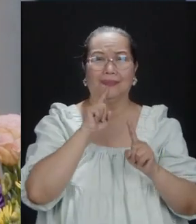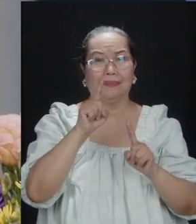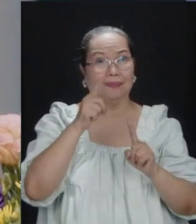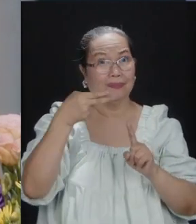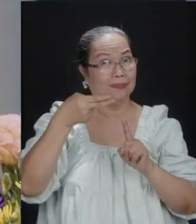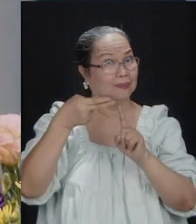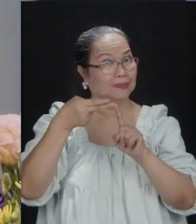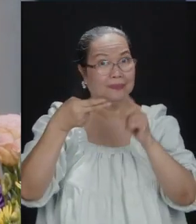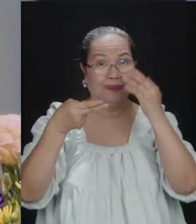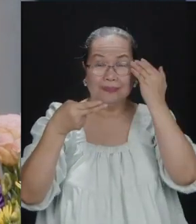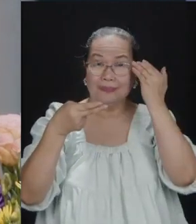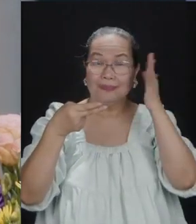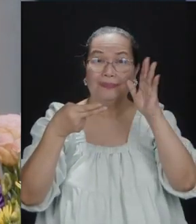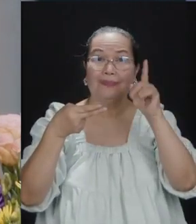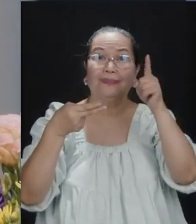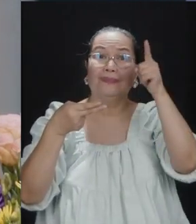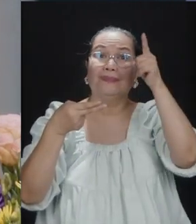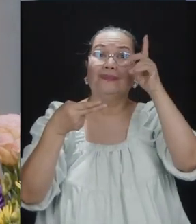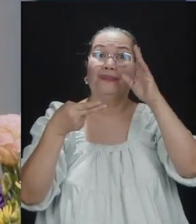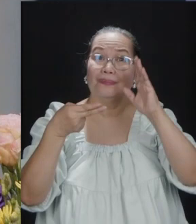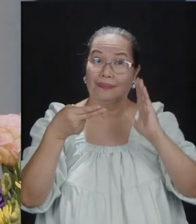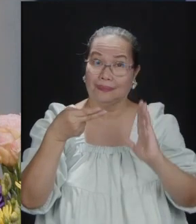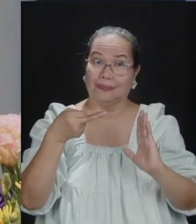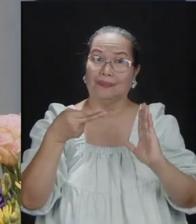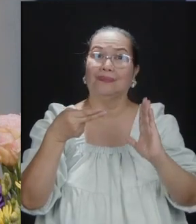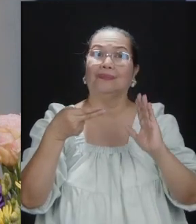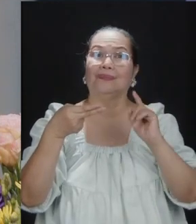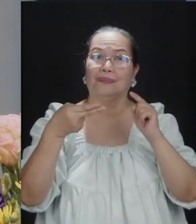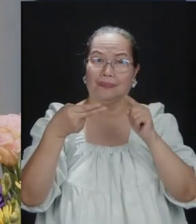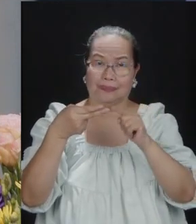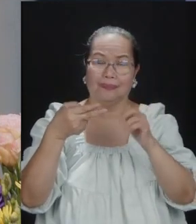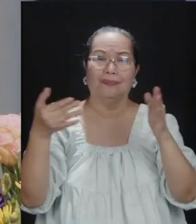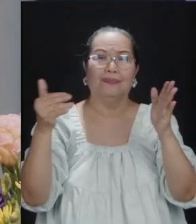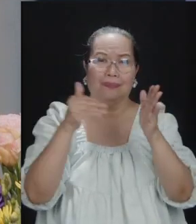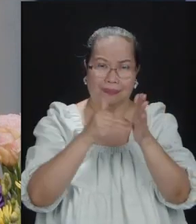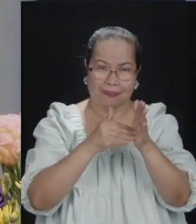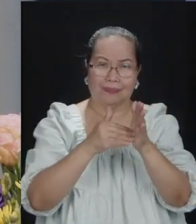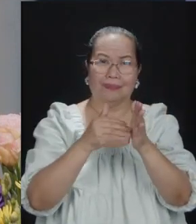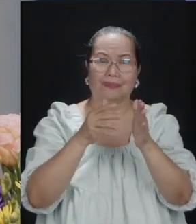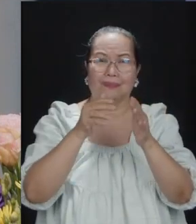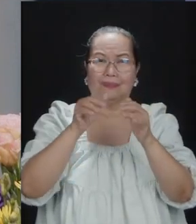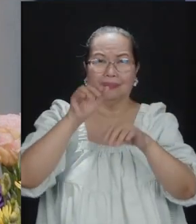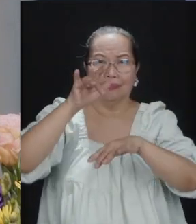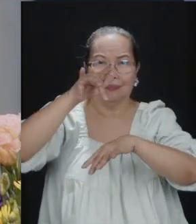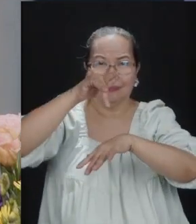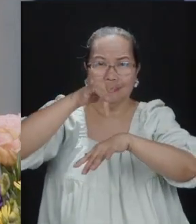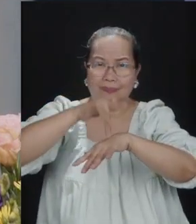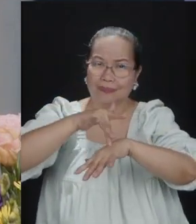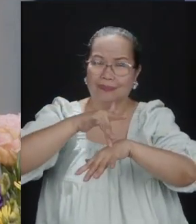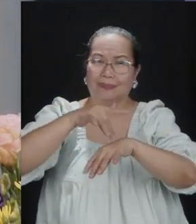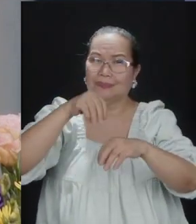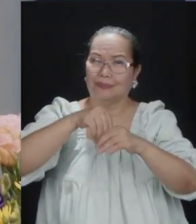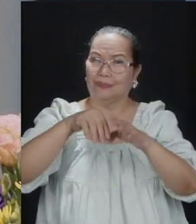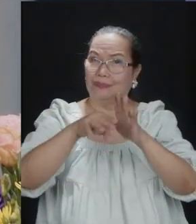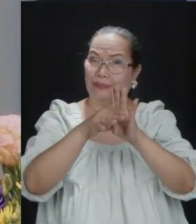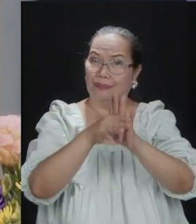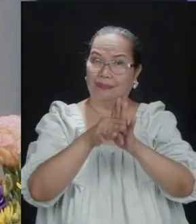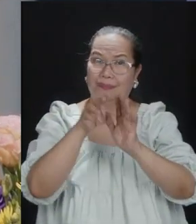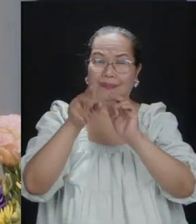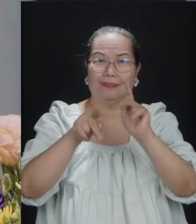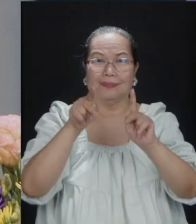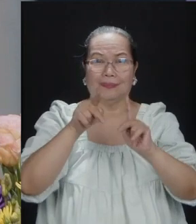not know is that the Lord was again about to act on behalf of his